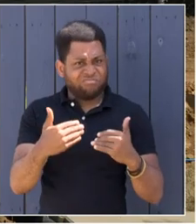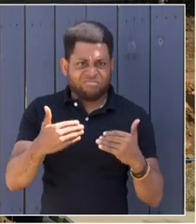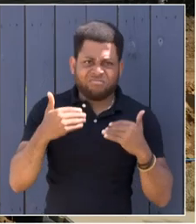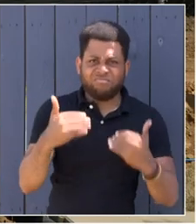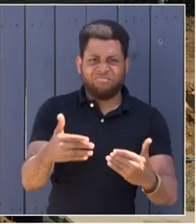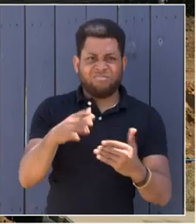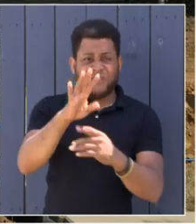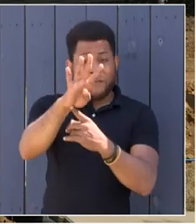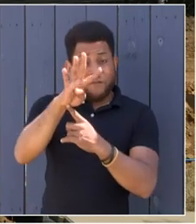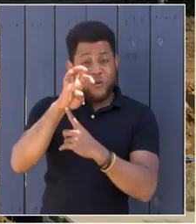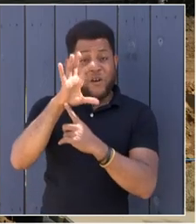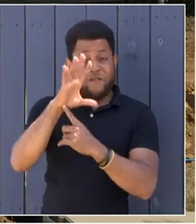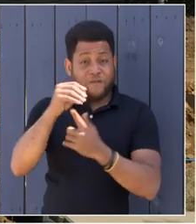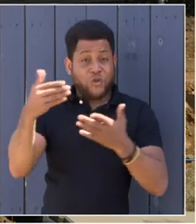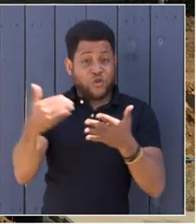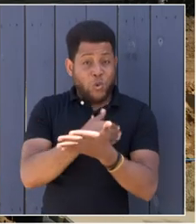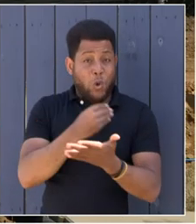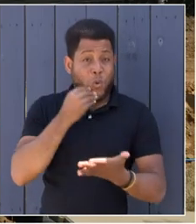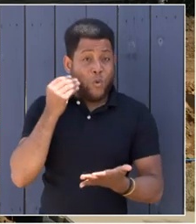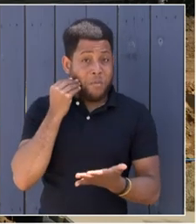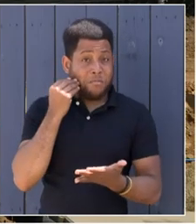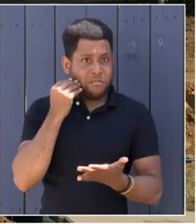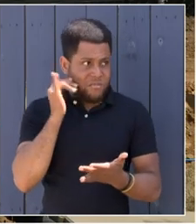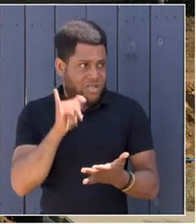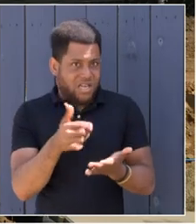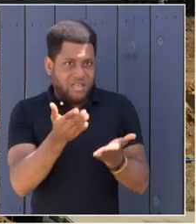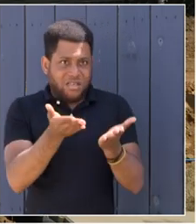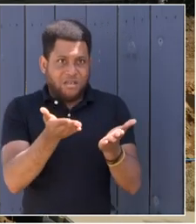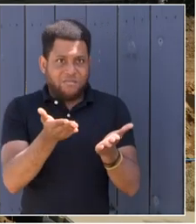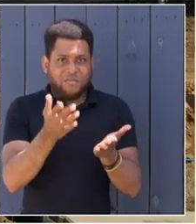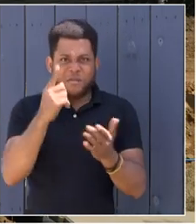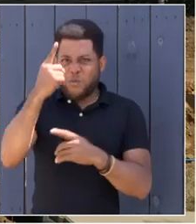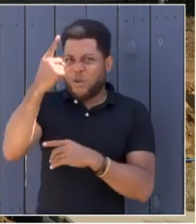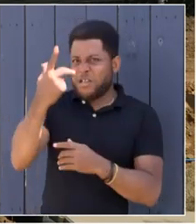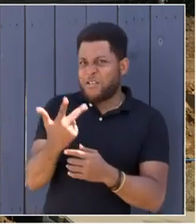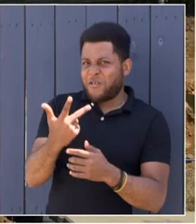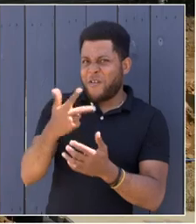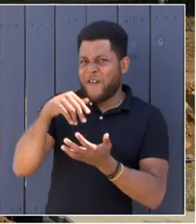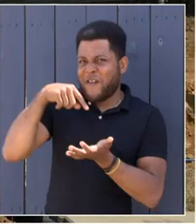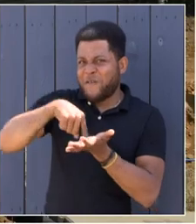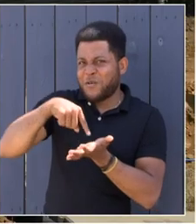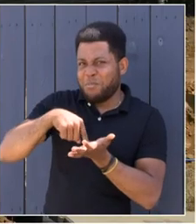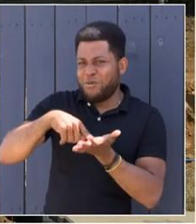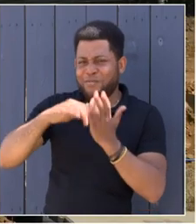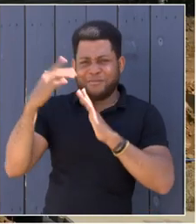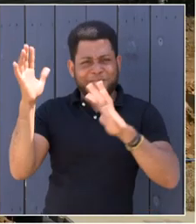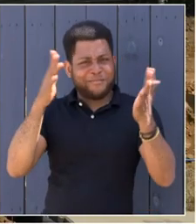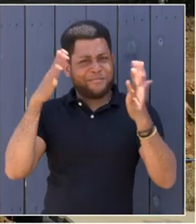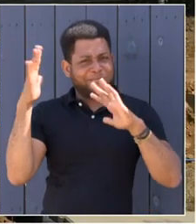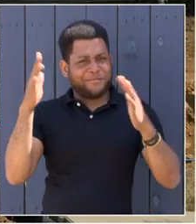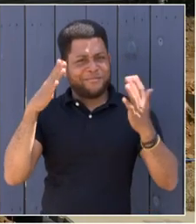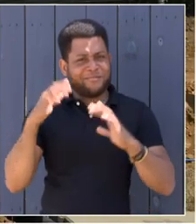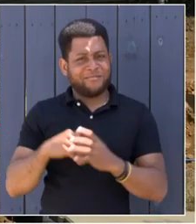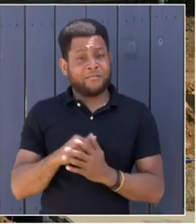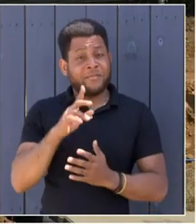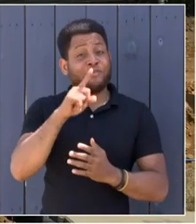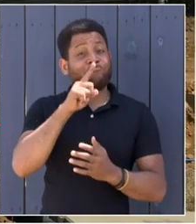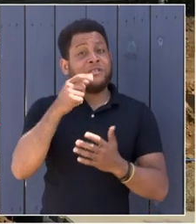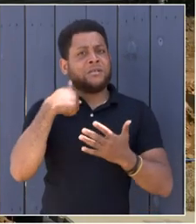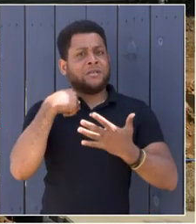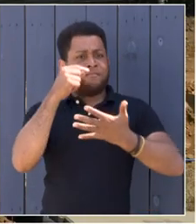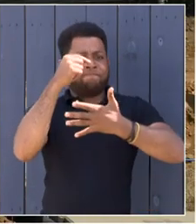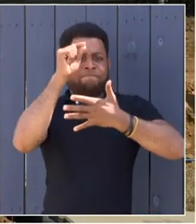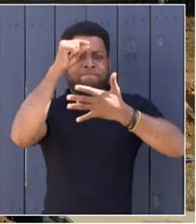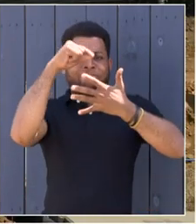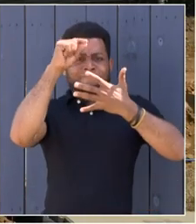waterfront, including 1/3 affordable. So we've been busy. We're grateful, and